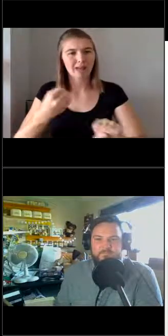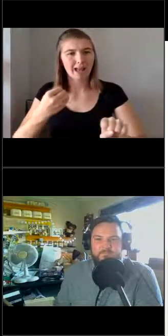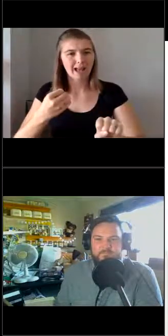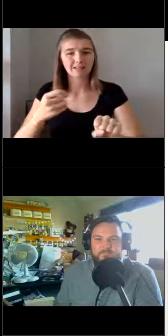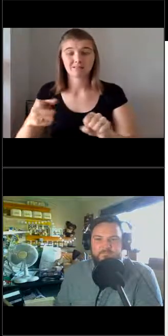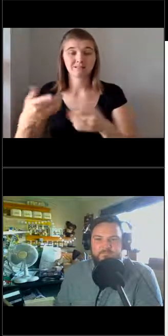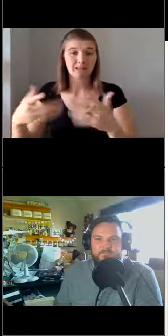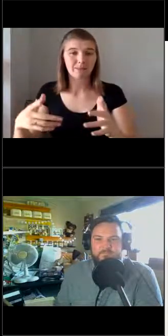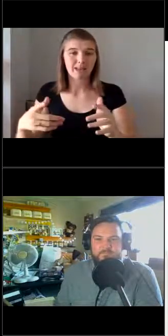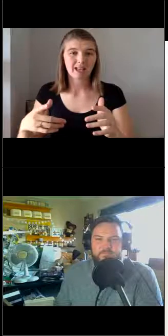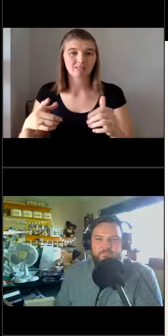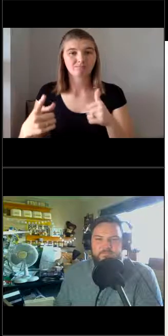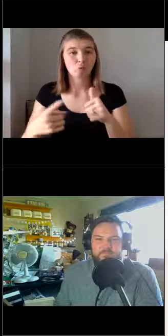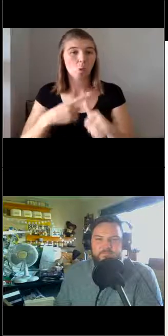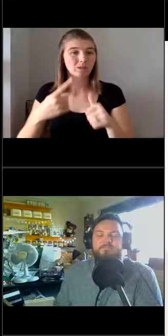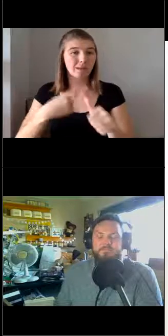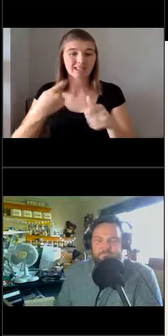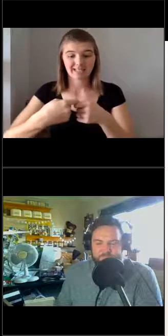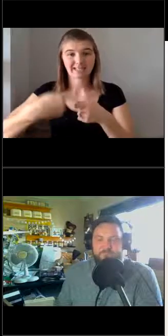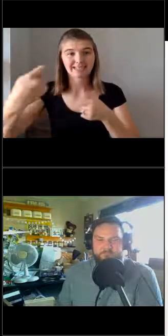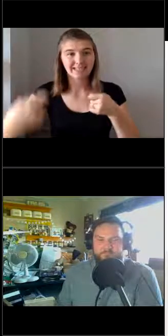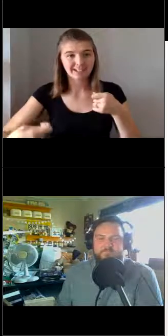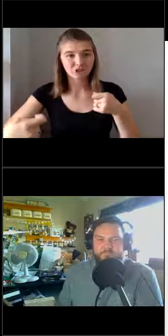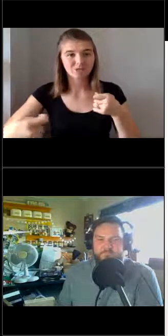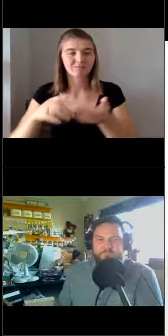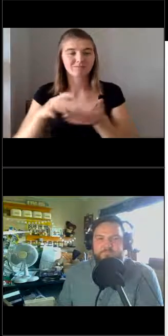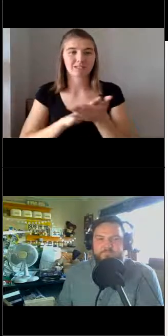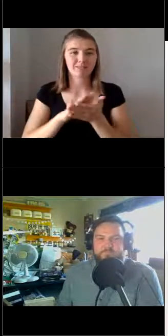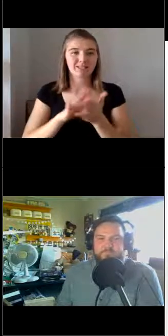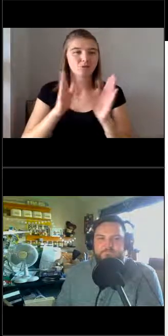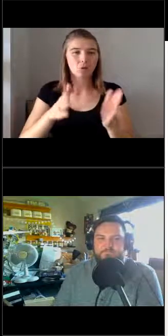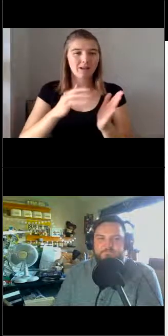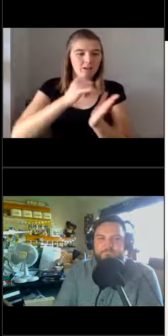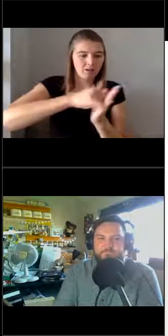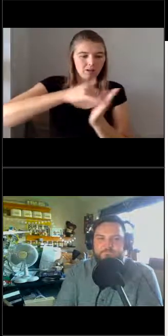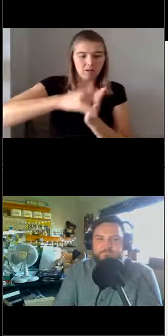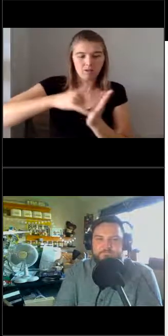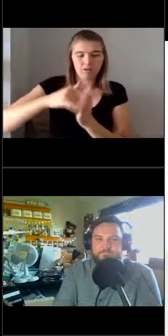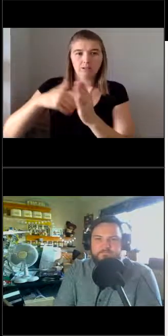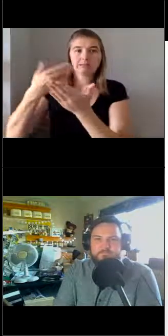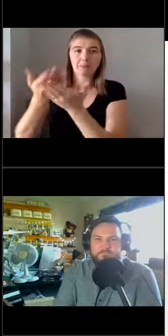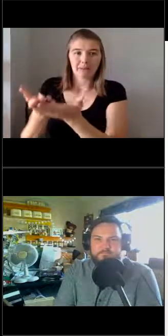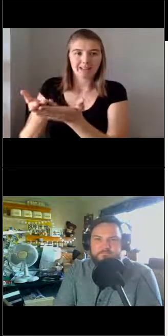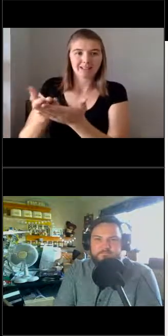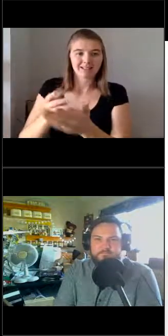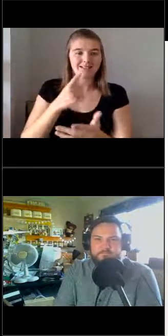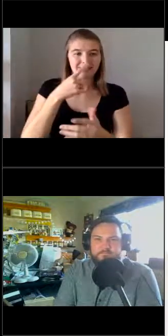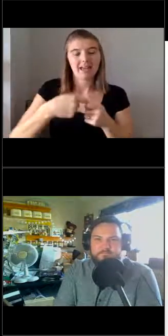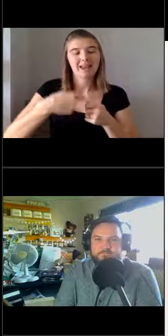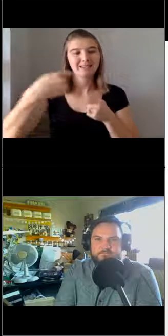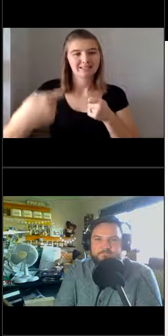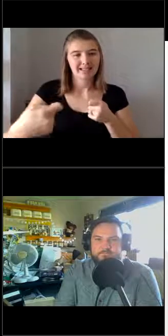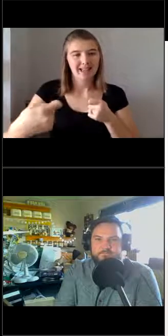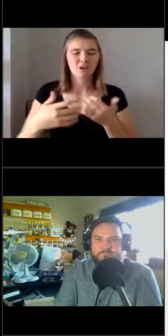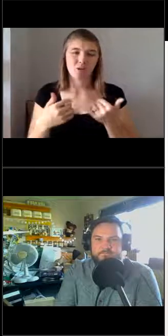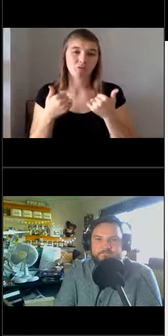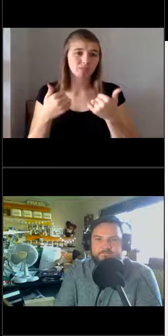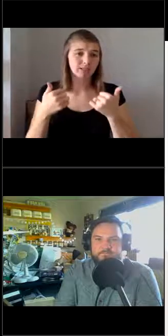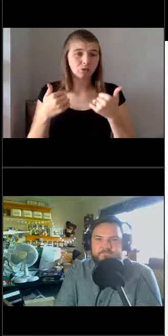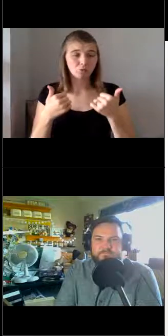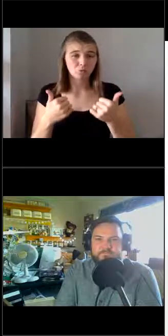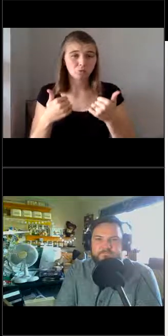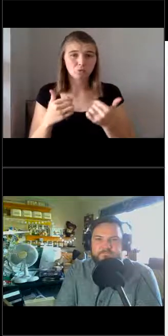automatic extension in their PhD study. So that's really good. And there's a lot of